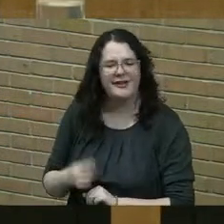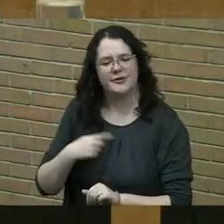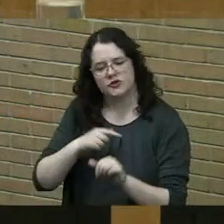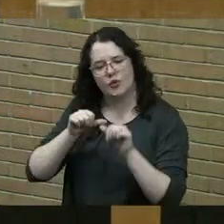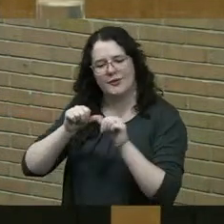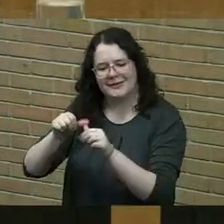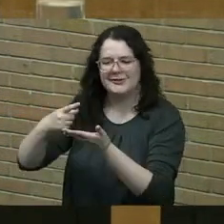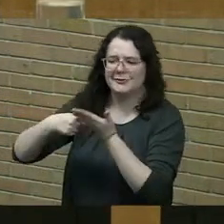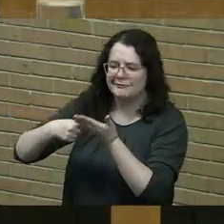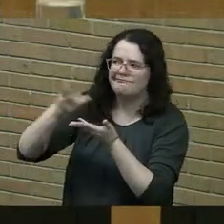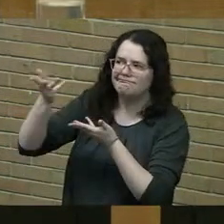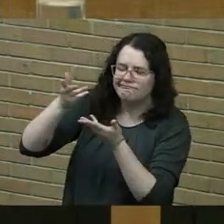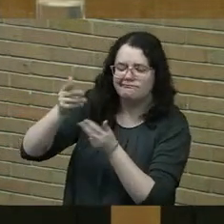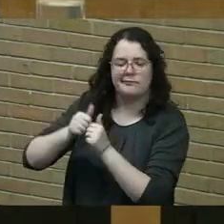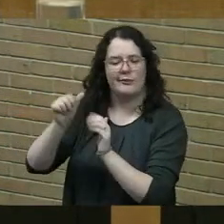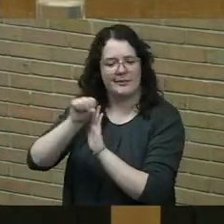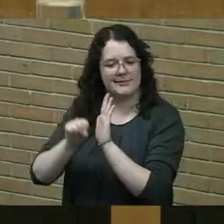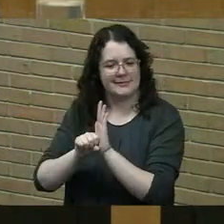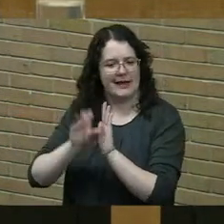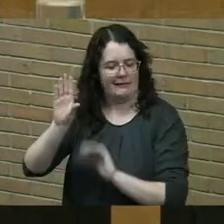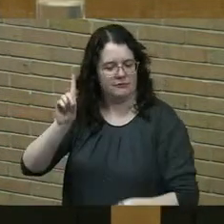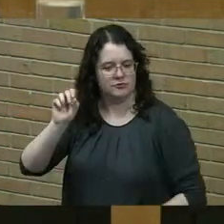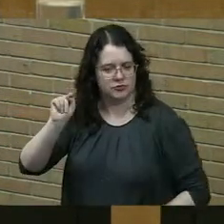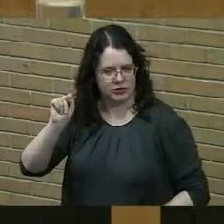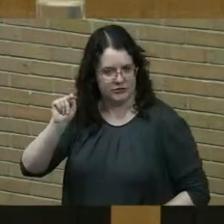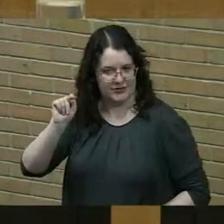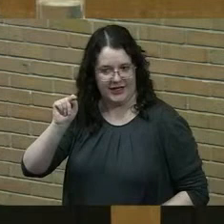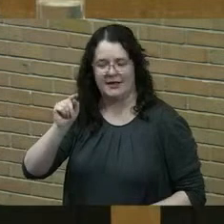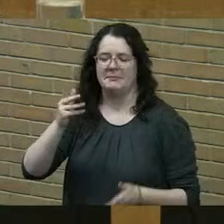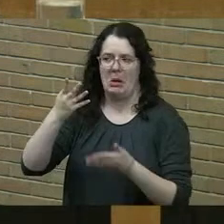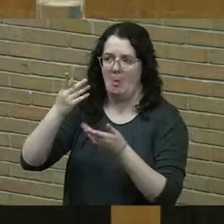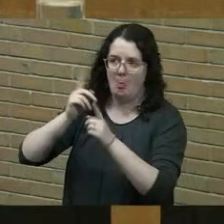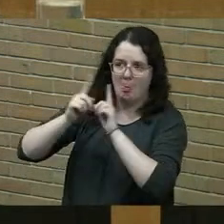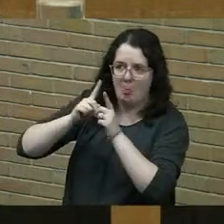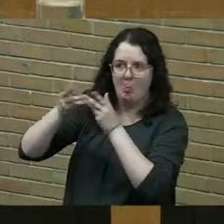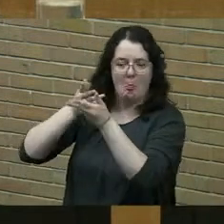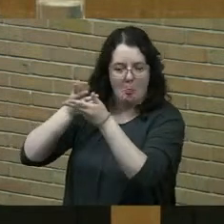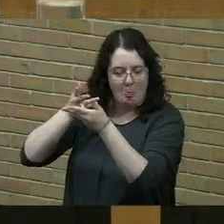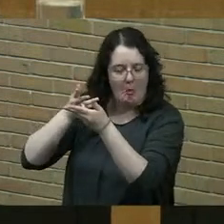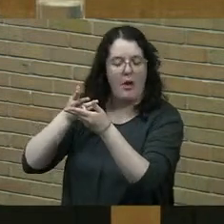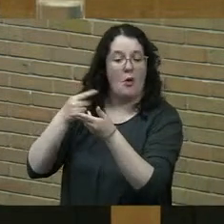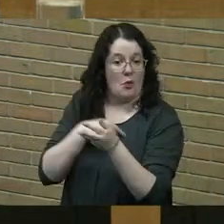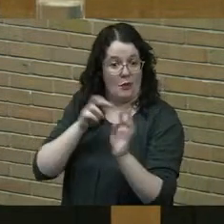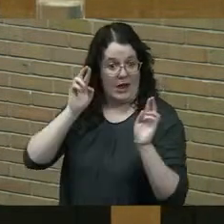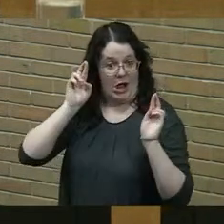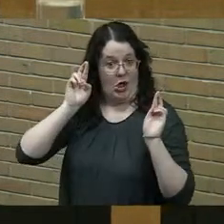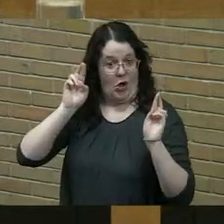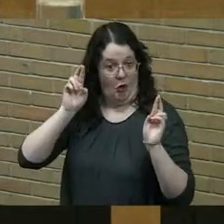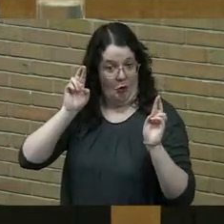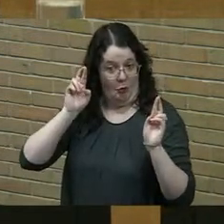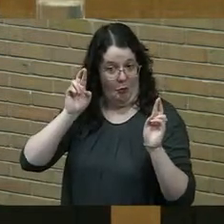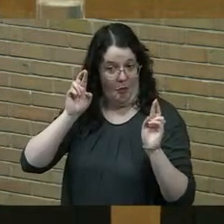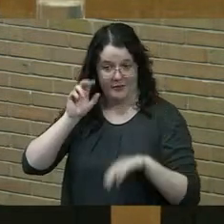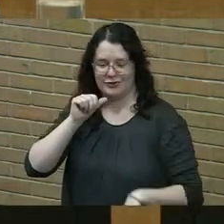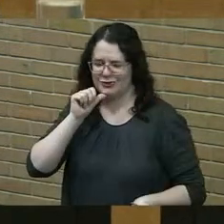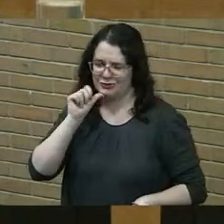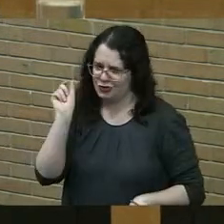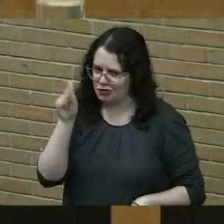dialogue with the state DOT, and it is our hope that that can be done without